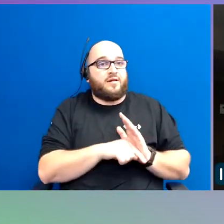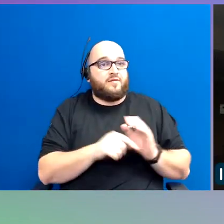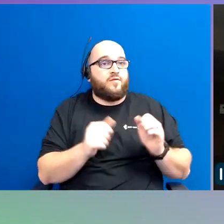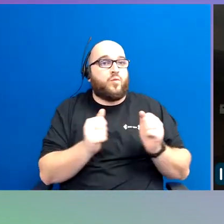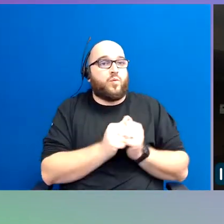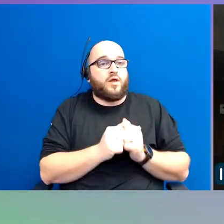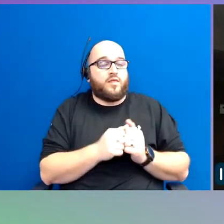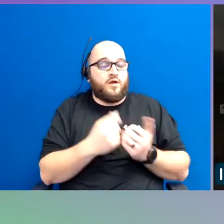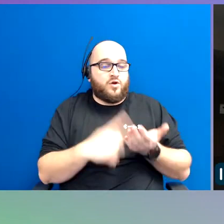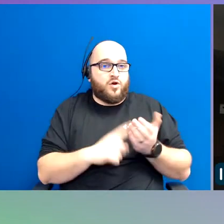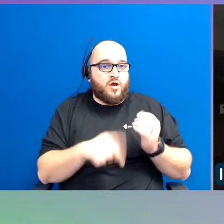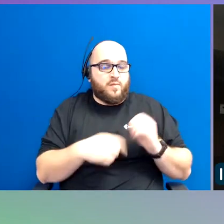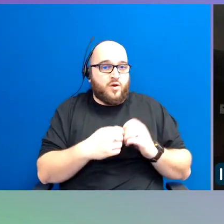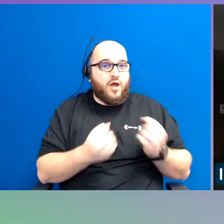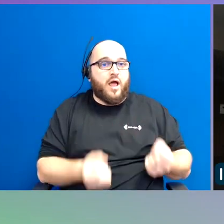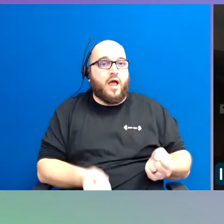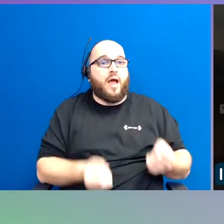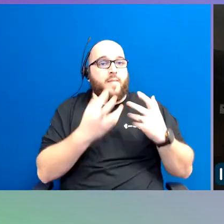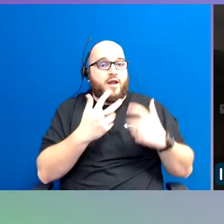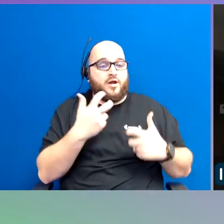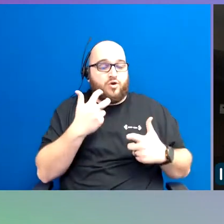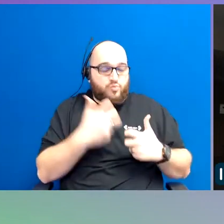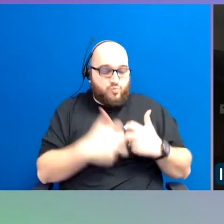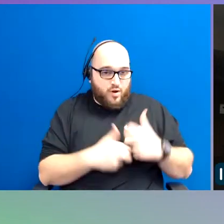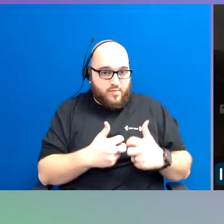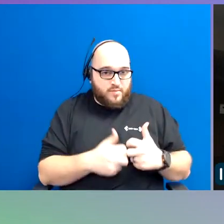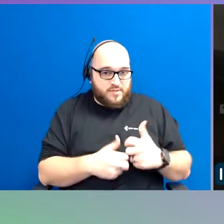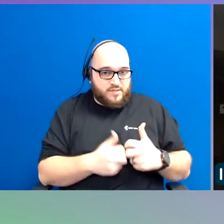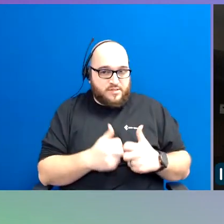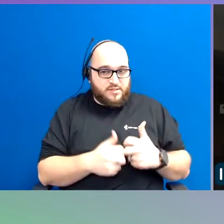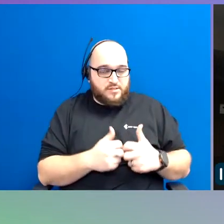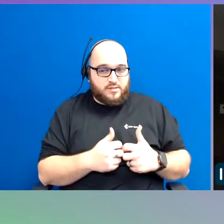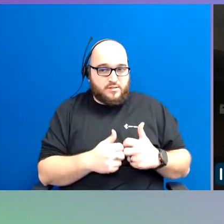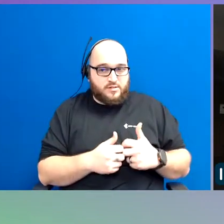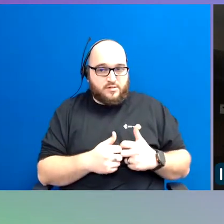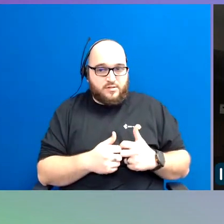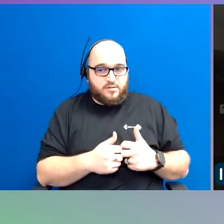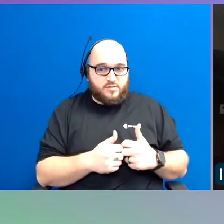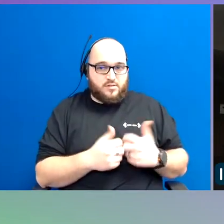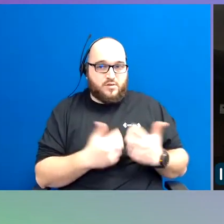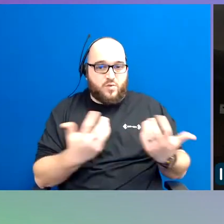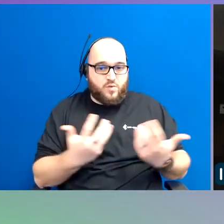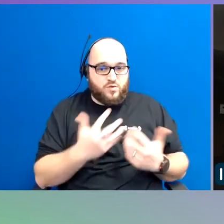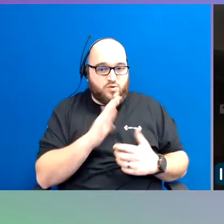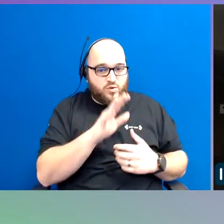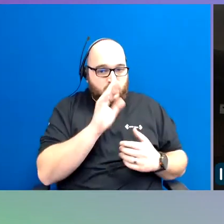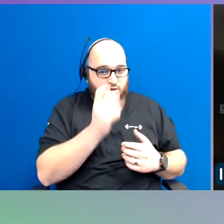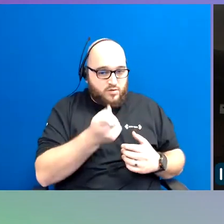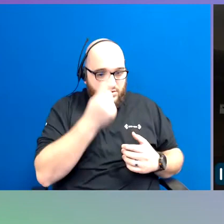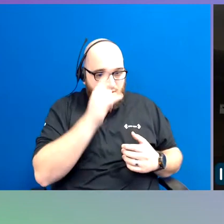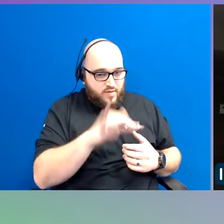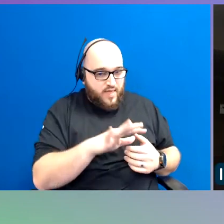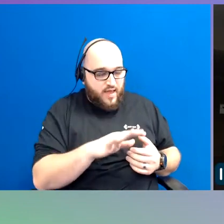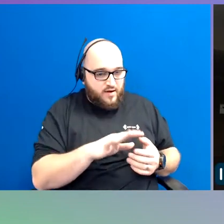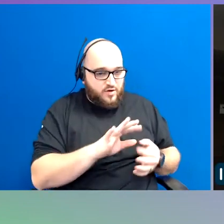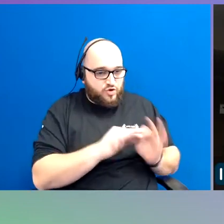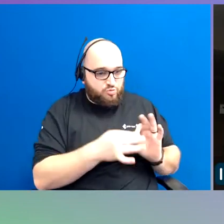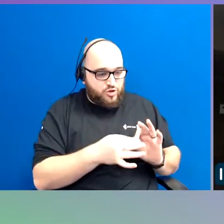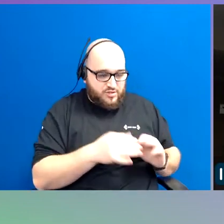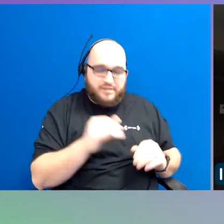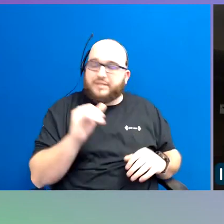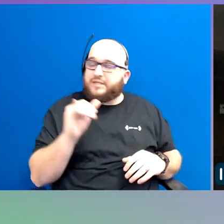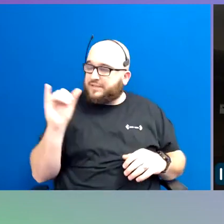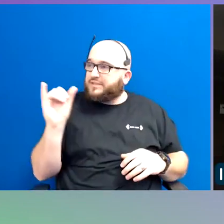about number of issues? What is your interpretation of that question, Billy? Kind of that too. It's